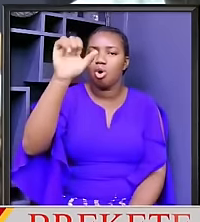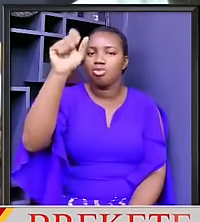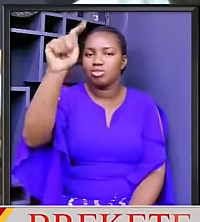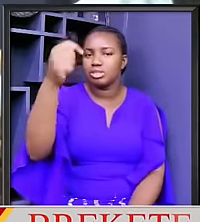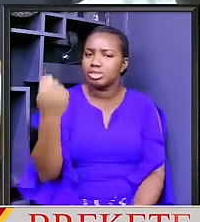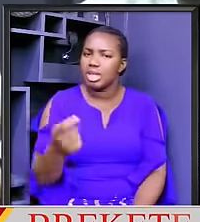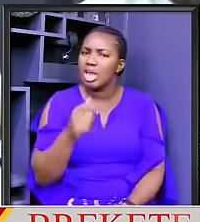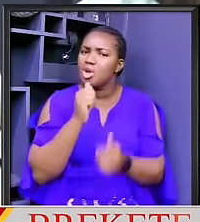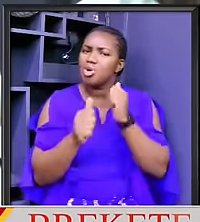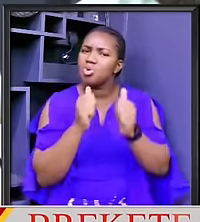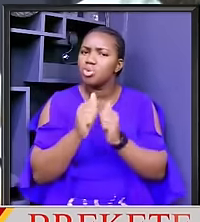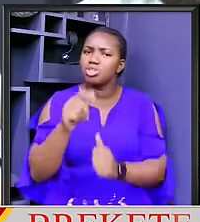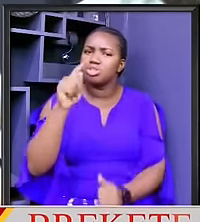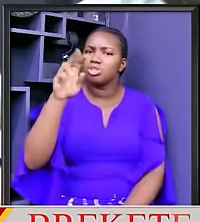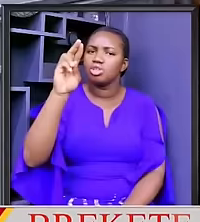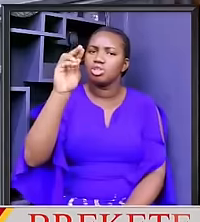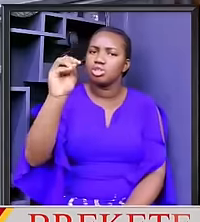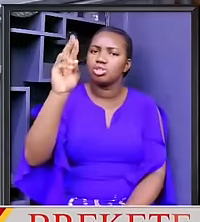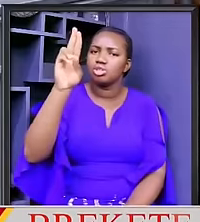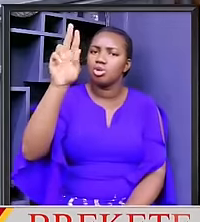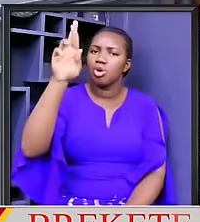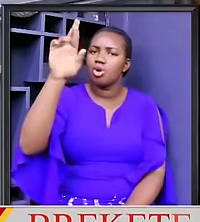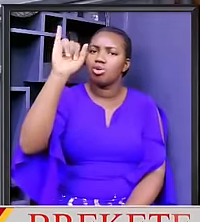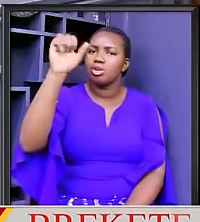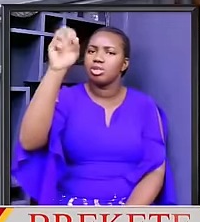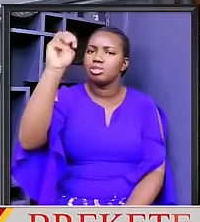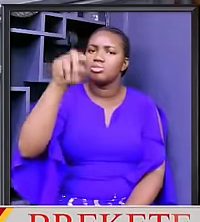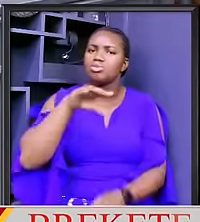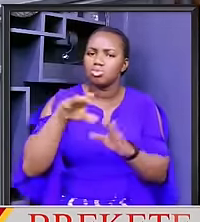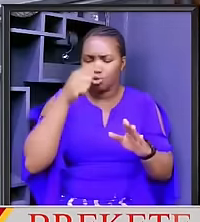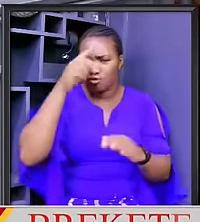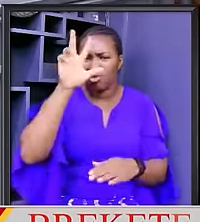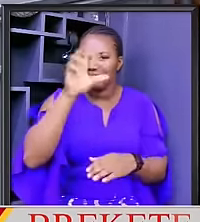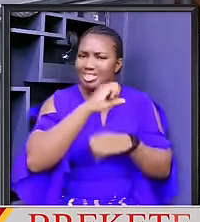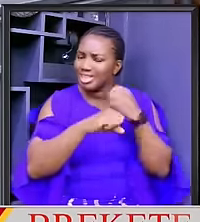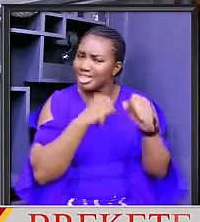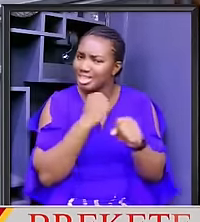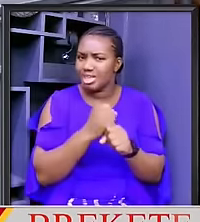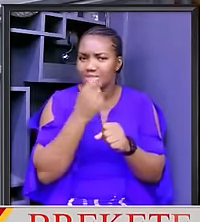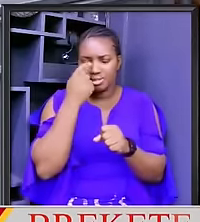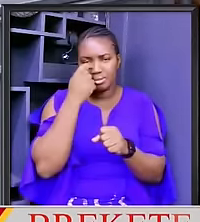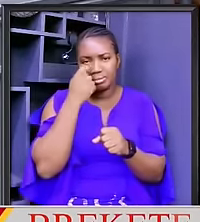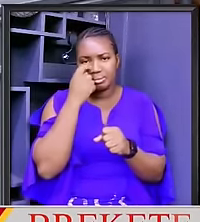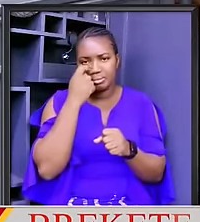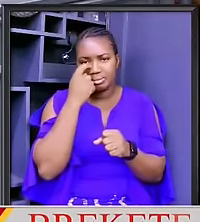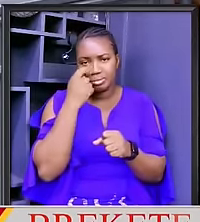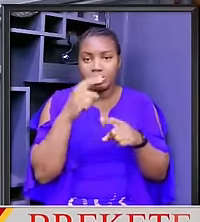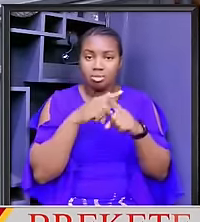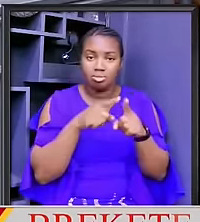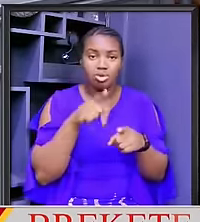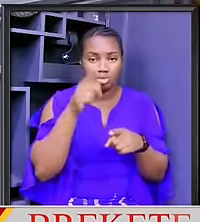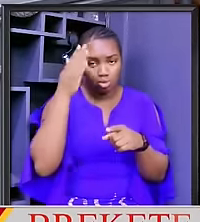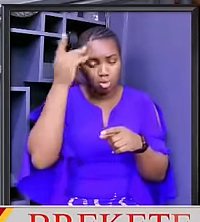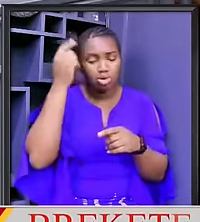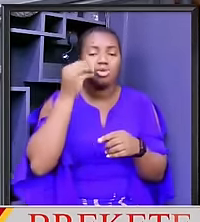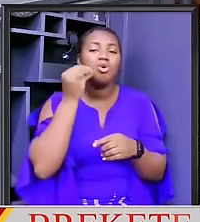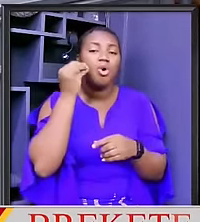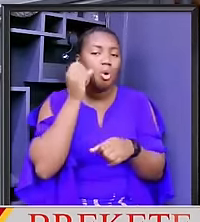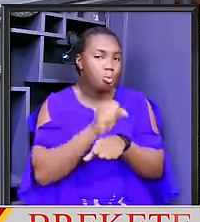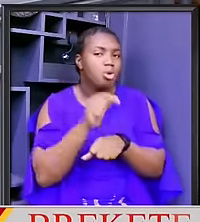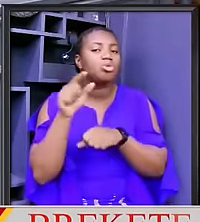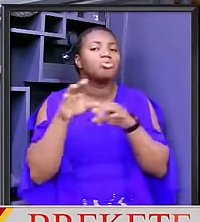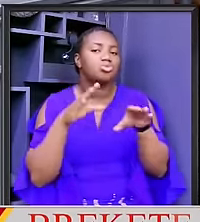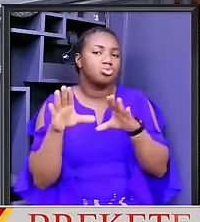Which tourism did they do for 3 years? But now know the homework we una don't do. At